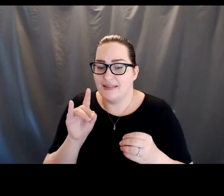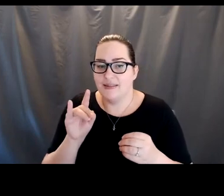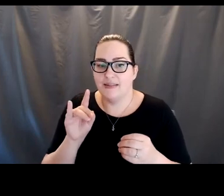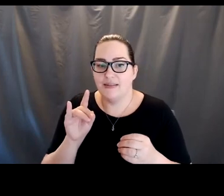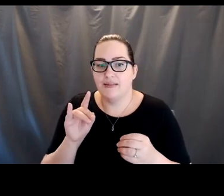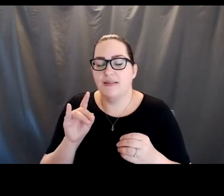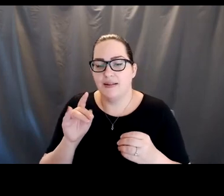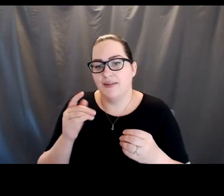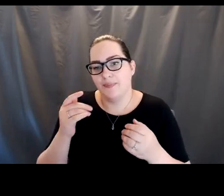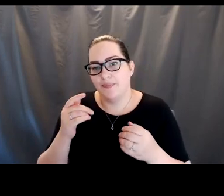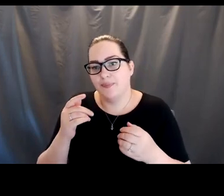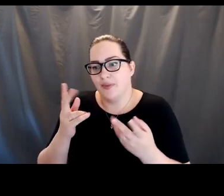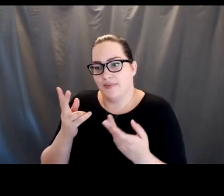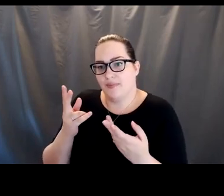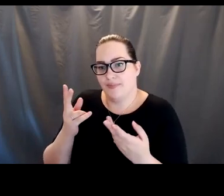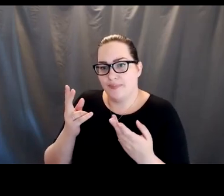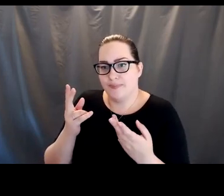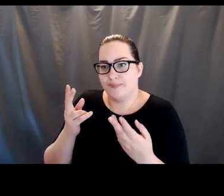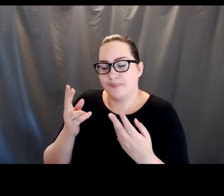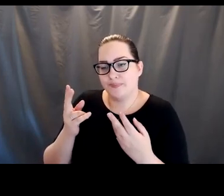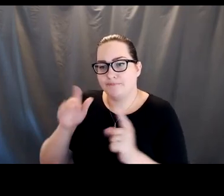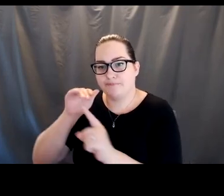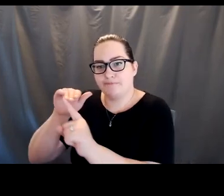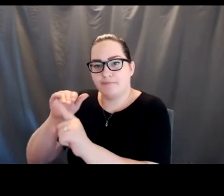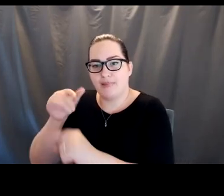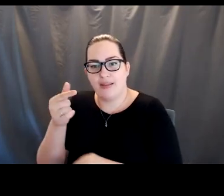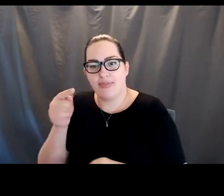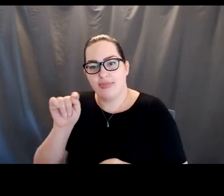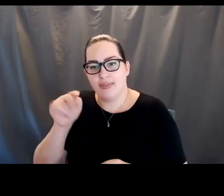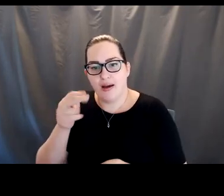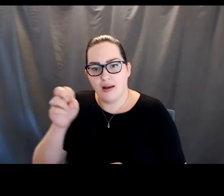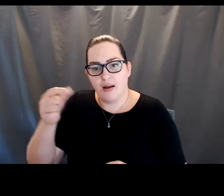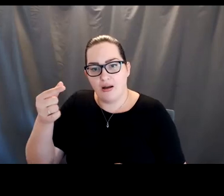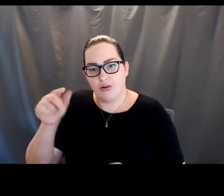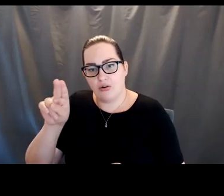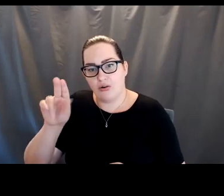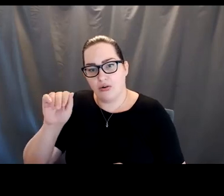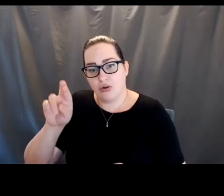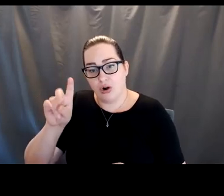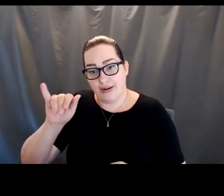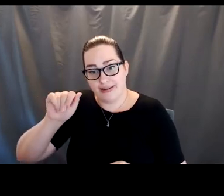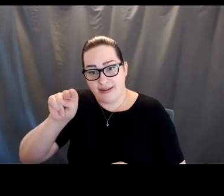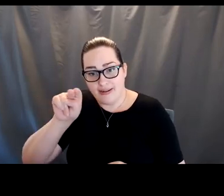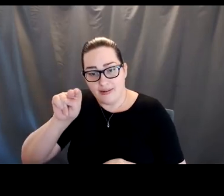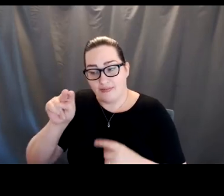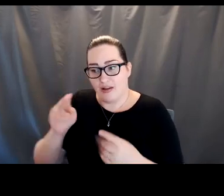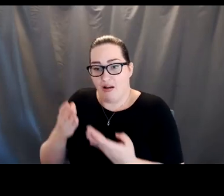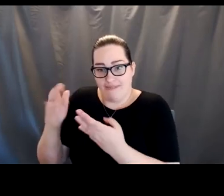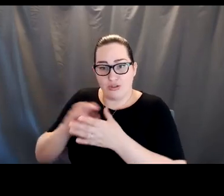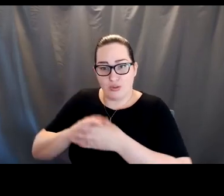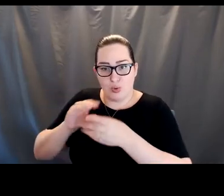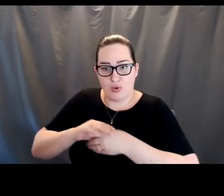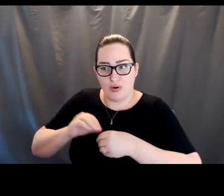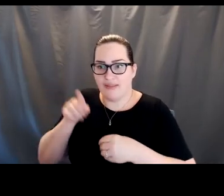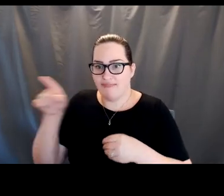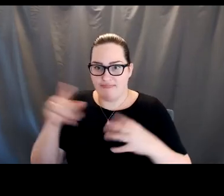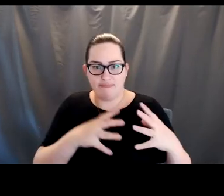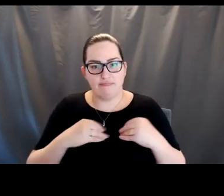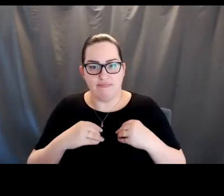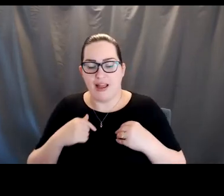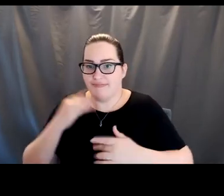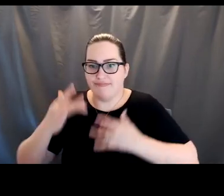form section. I'd never written for them, but they liked the story, and I was so pleased they took it. I thought, okay, I can publicize this horrible thing,